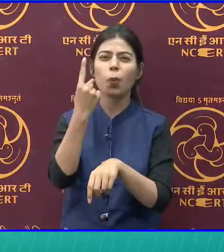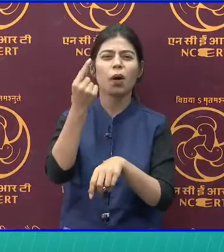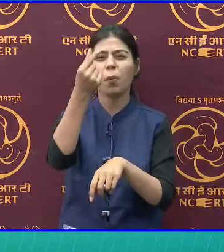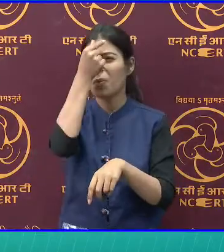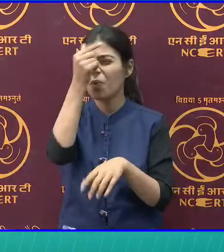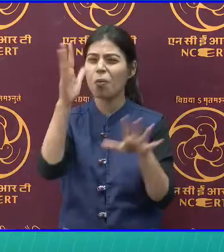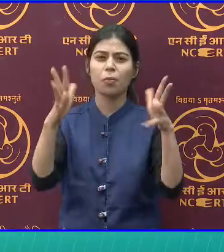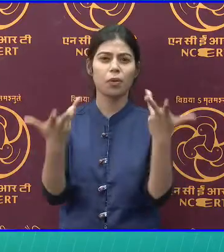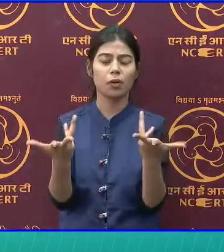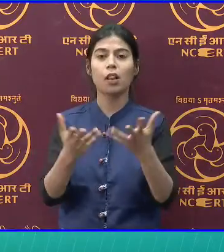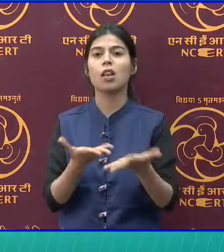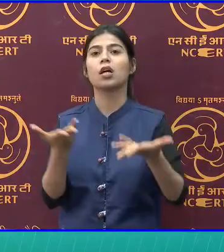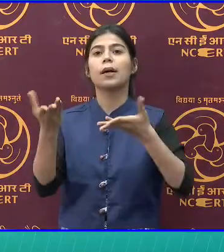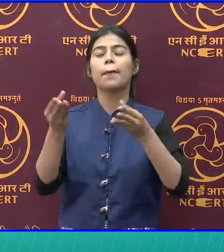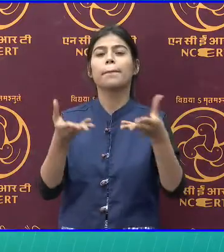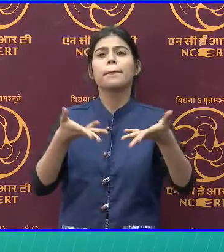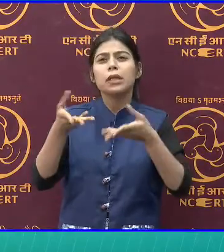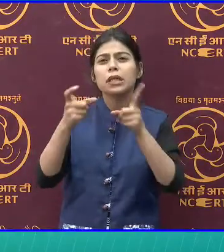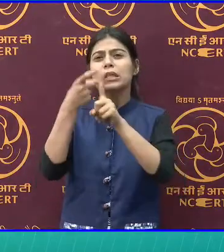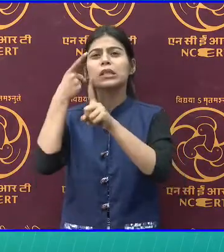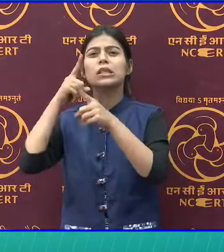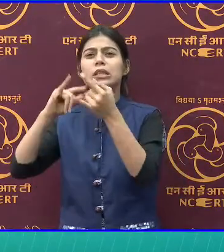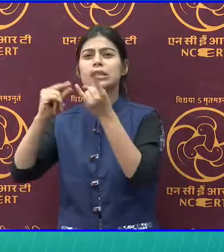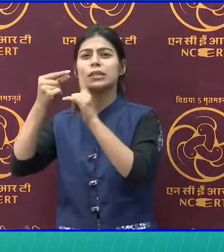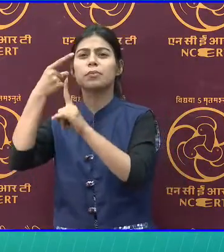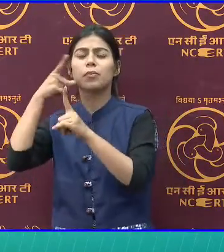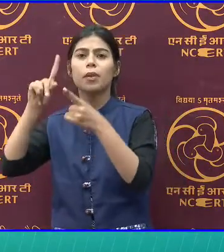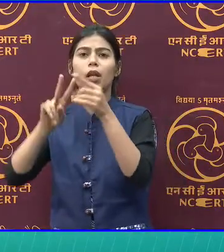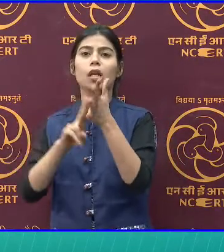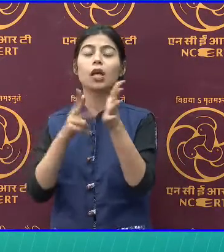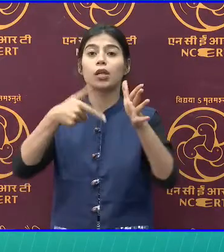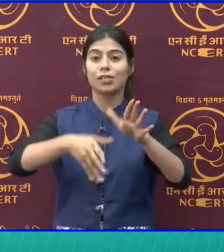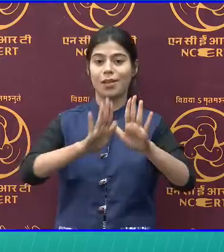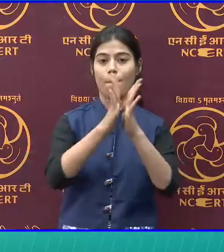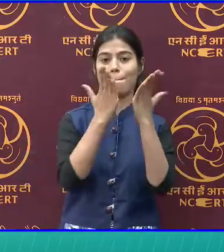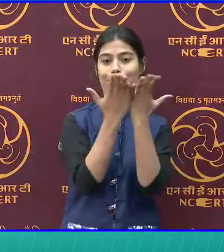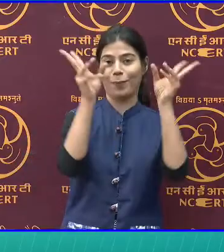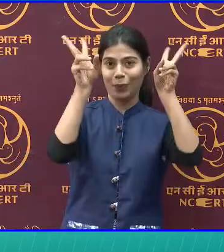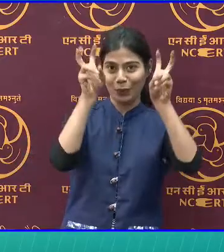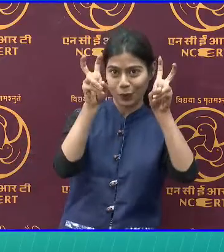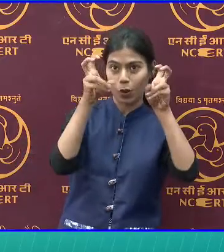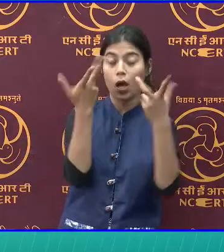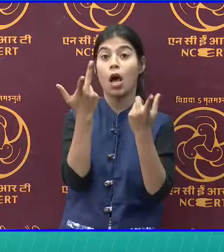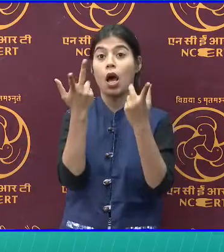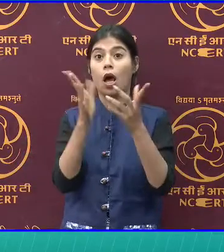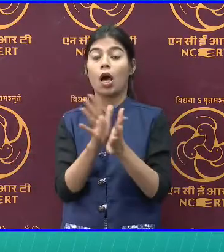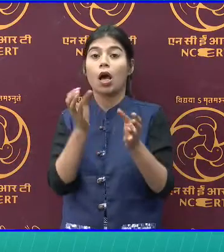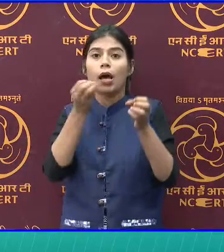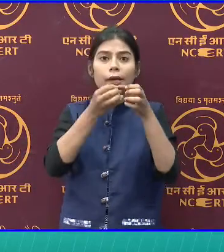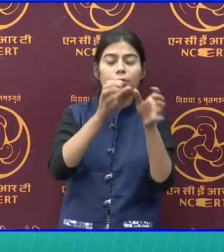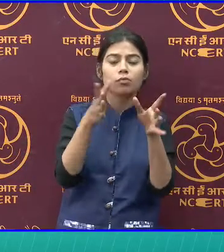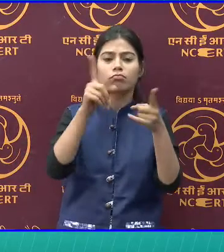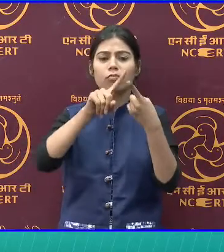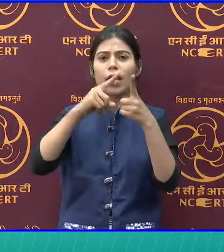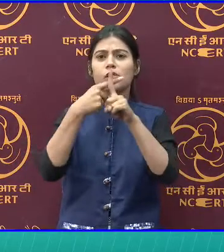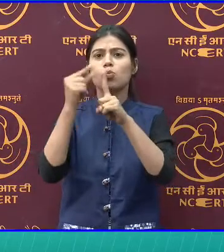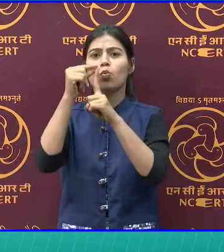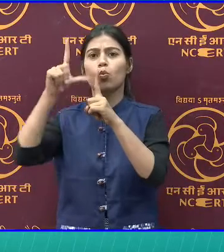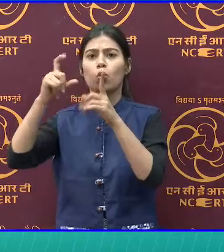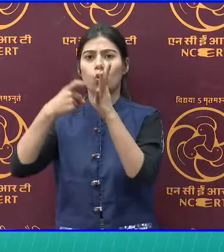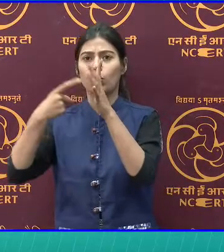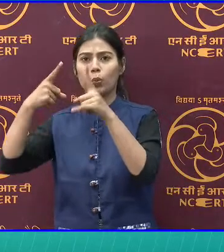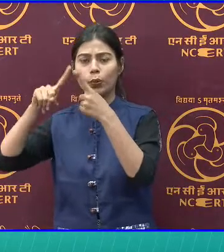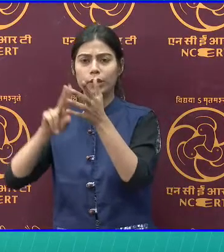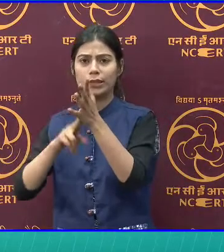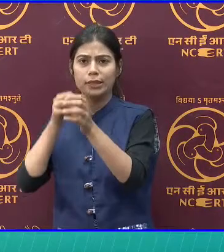are not going into the disciplines. That's why if you look at the book title, it's called Exploring Society and Beyond actually, India and Beyond.